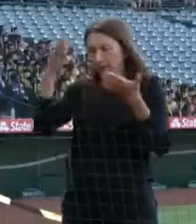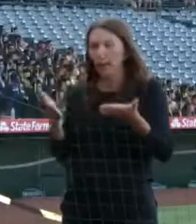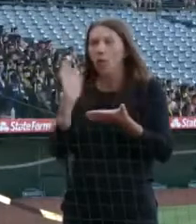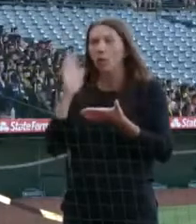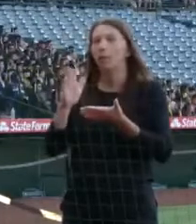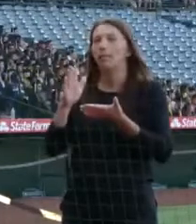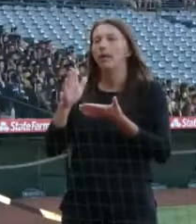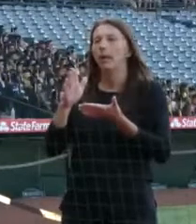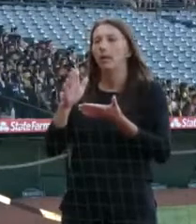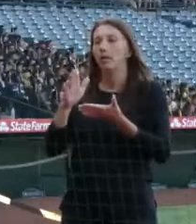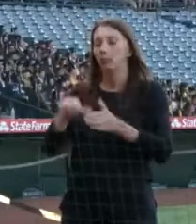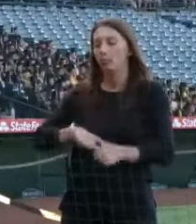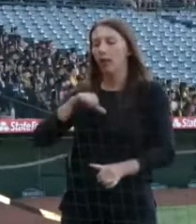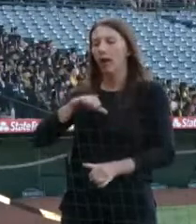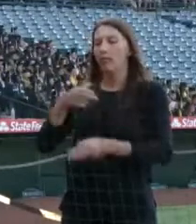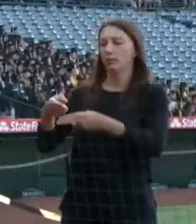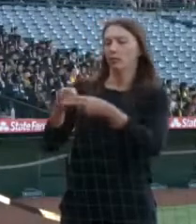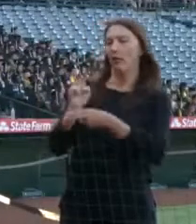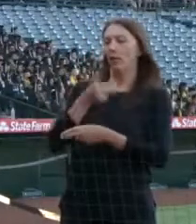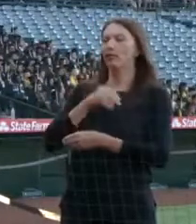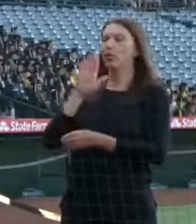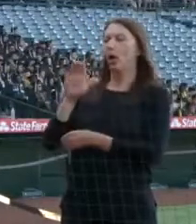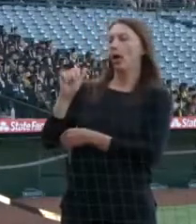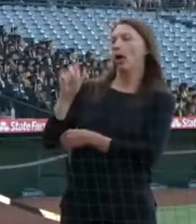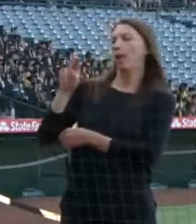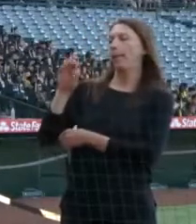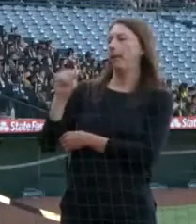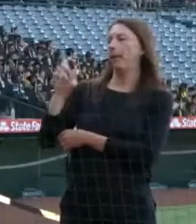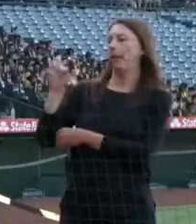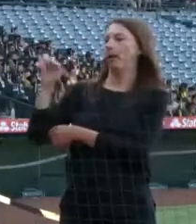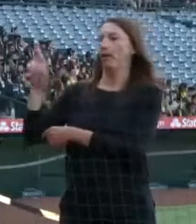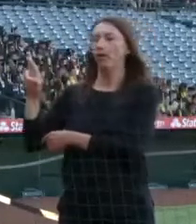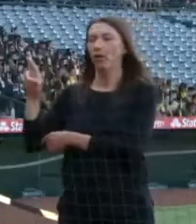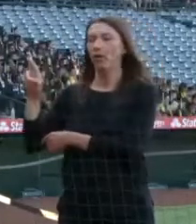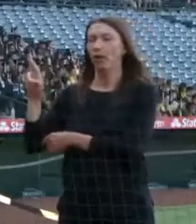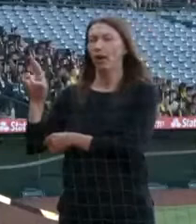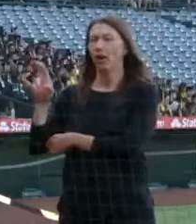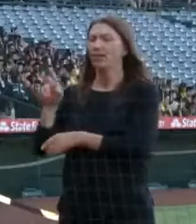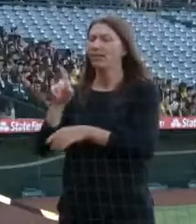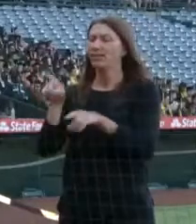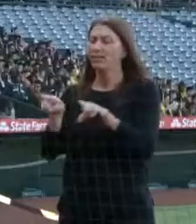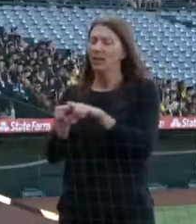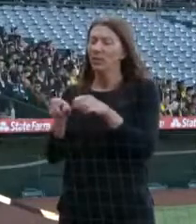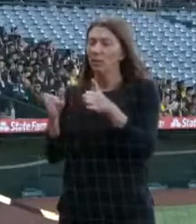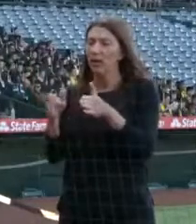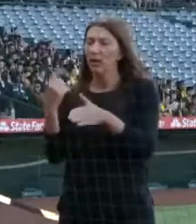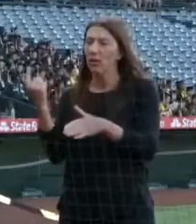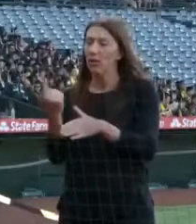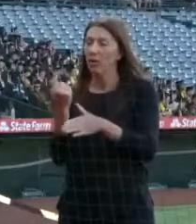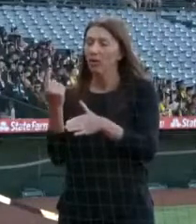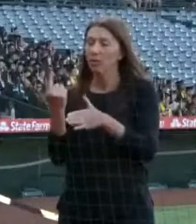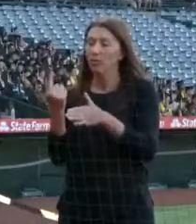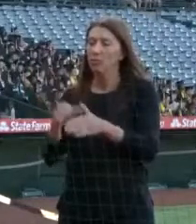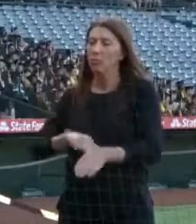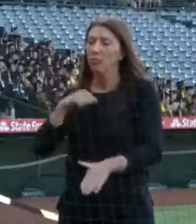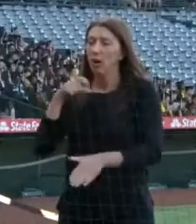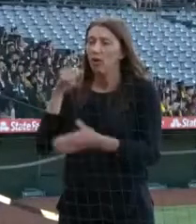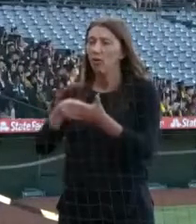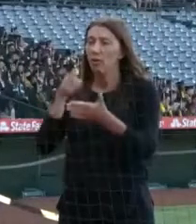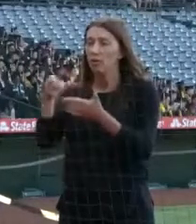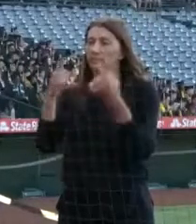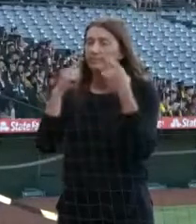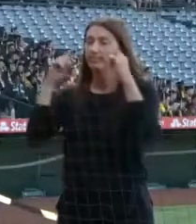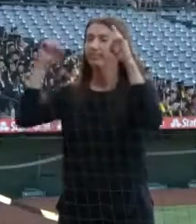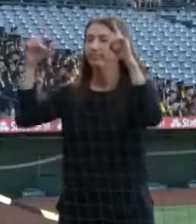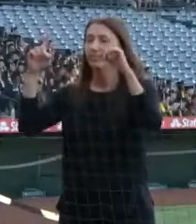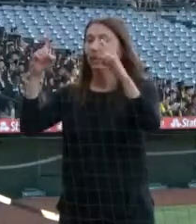mater. In the same way, we're so proud of all that you've already accomplished and all we know you will create for the